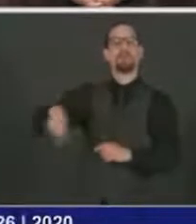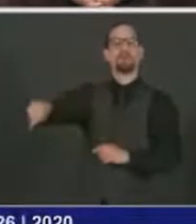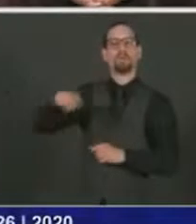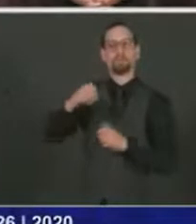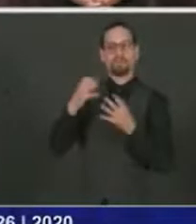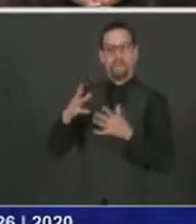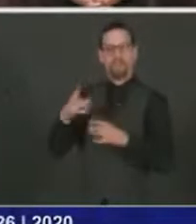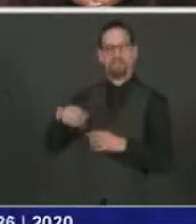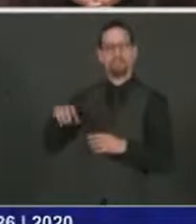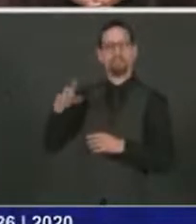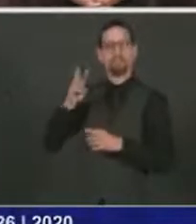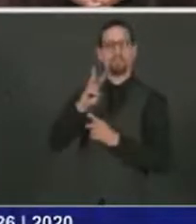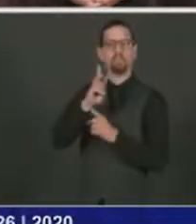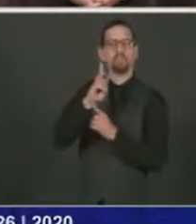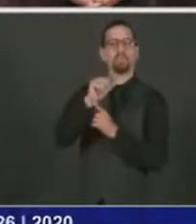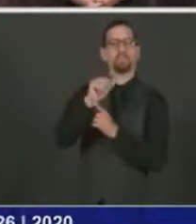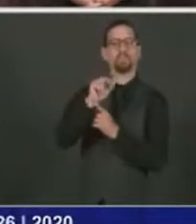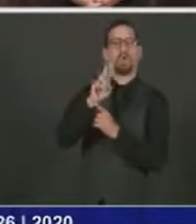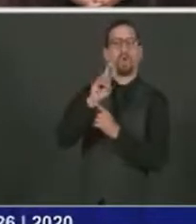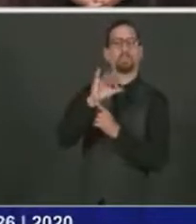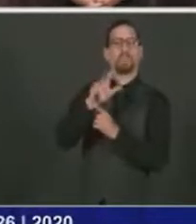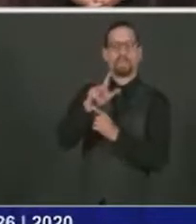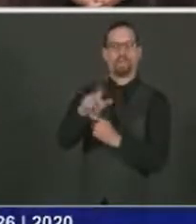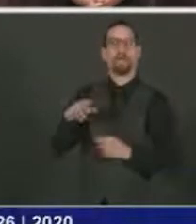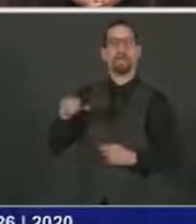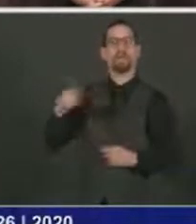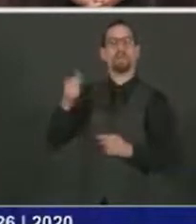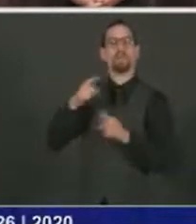Warwick. We've seen a level of